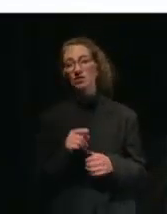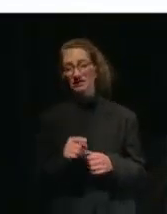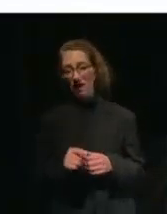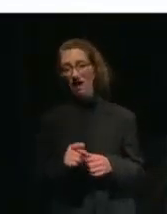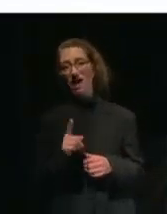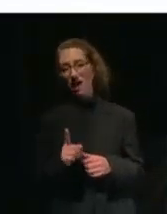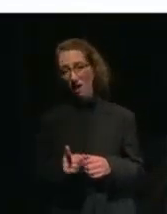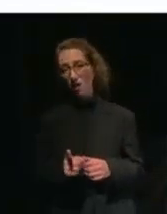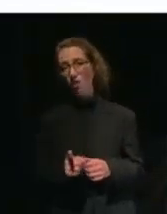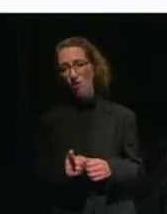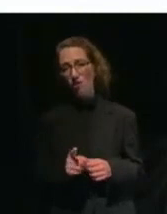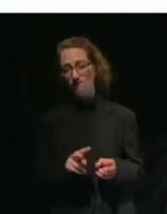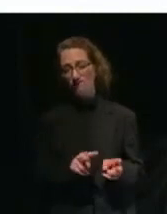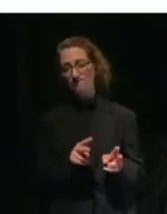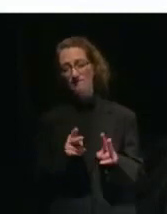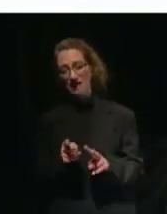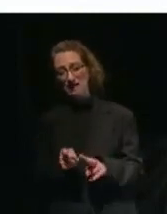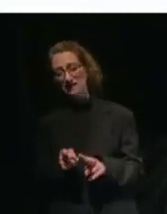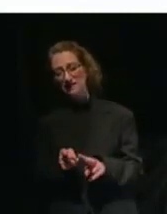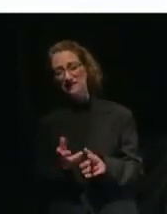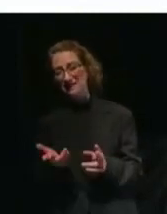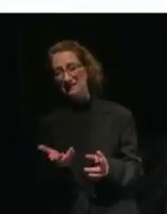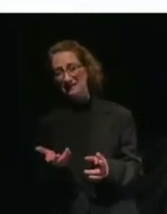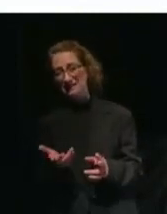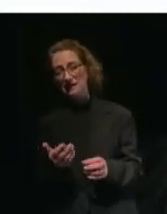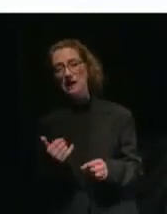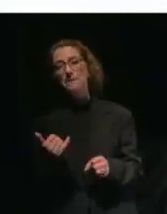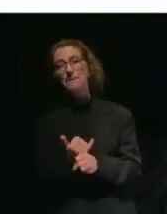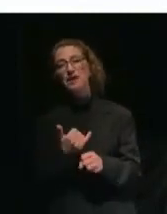said that they'd also thought about ending their career.